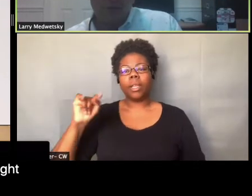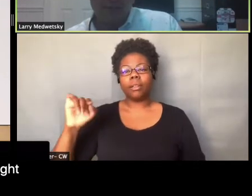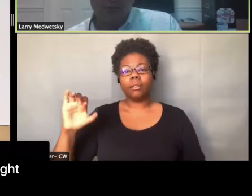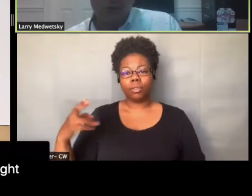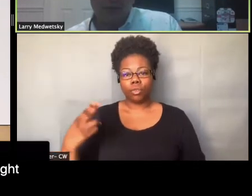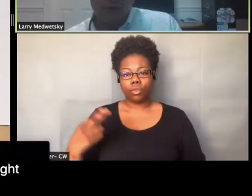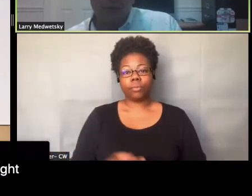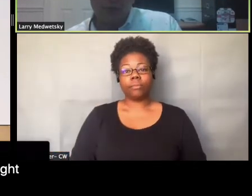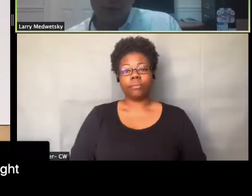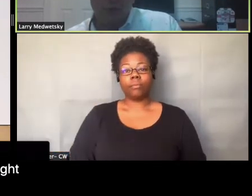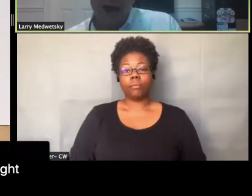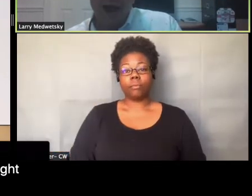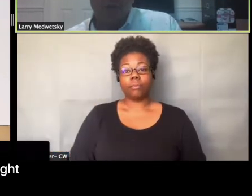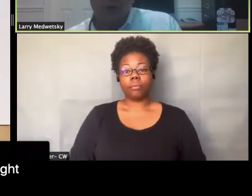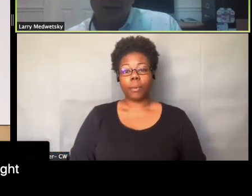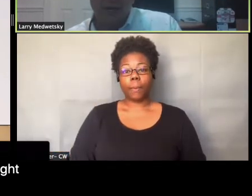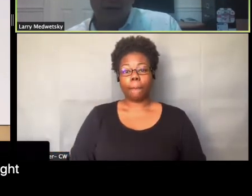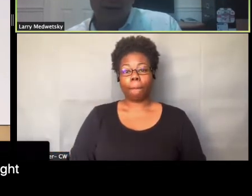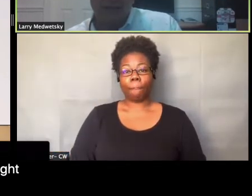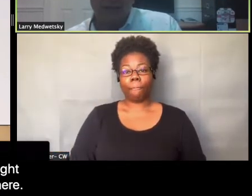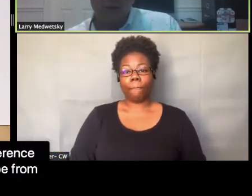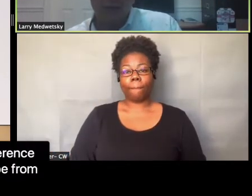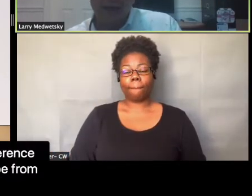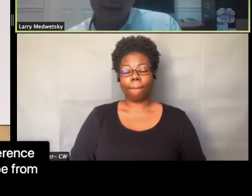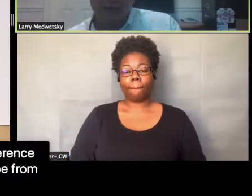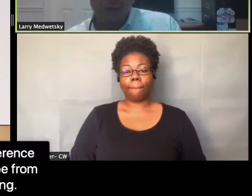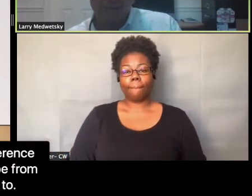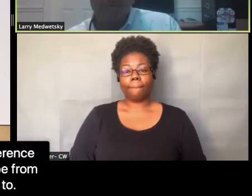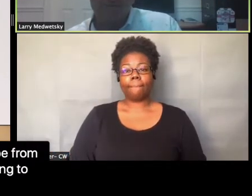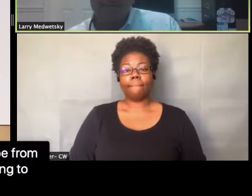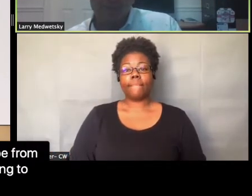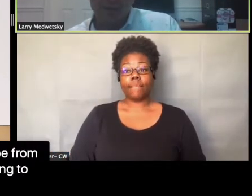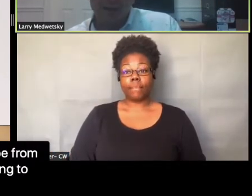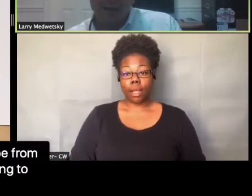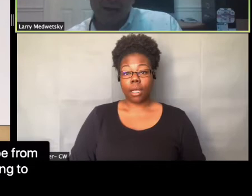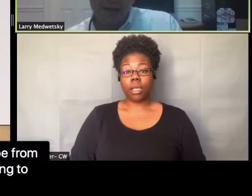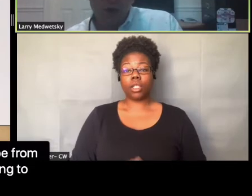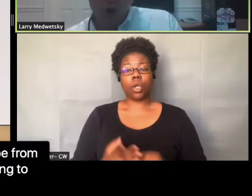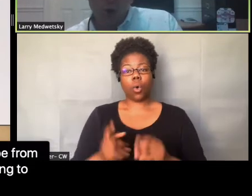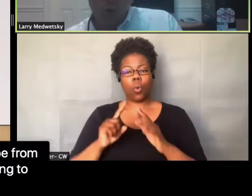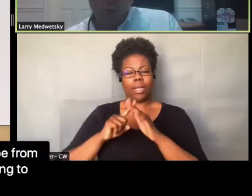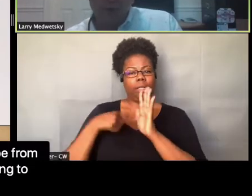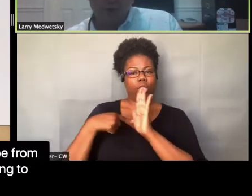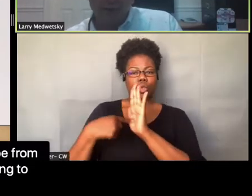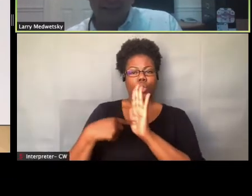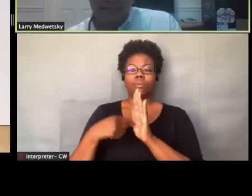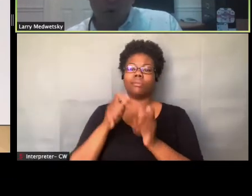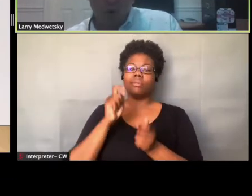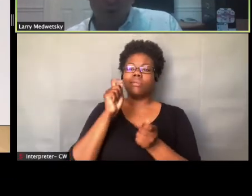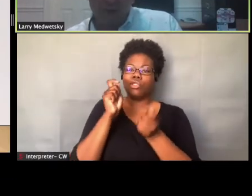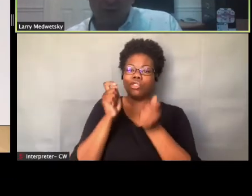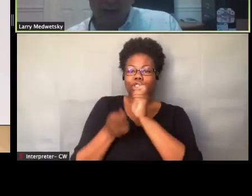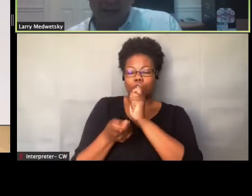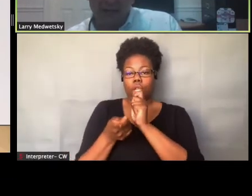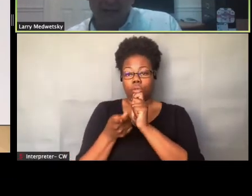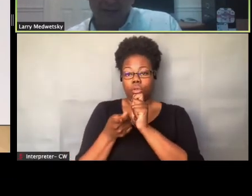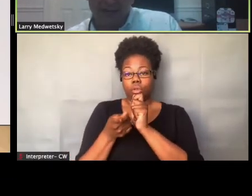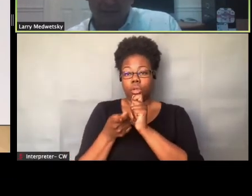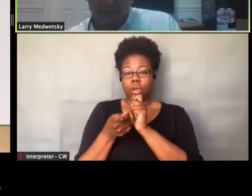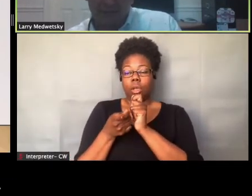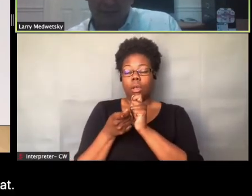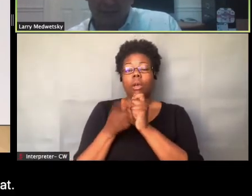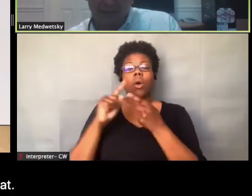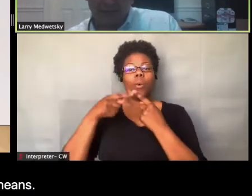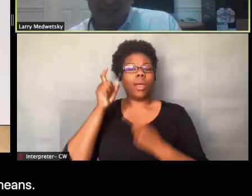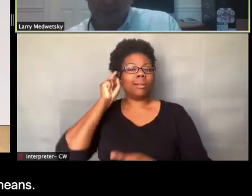the initial situation to after the hearing aid go into action. When you look at this orange line here,